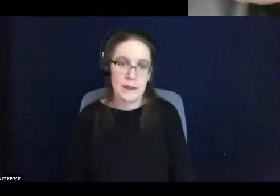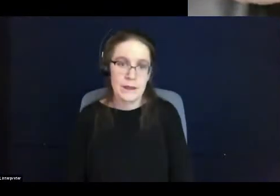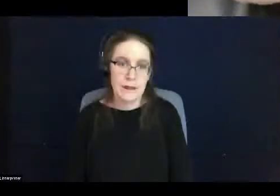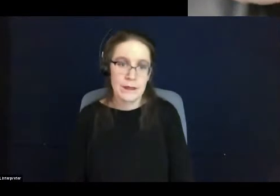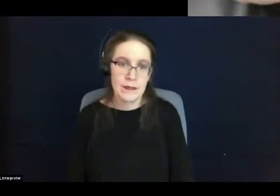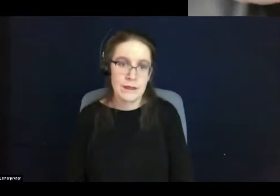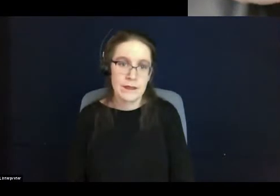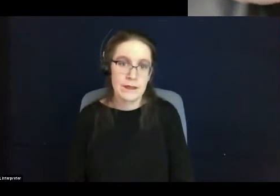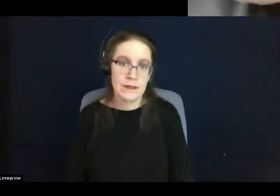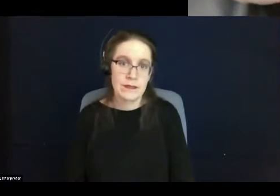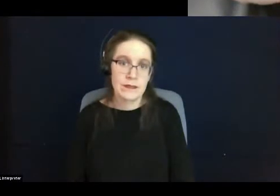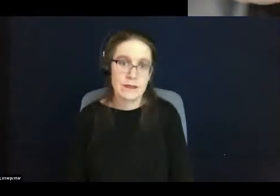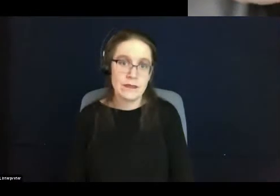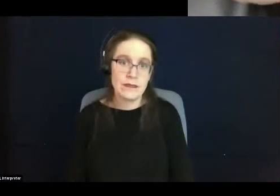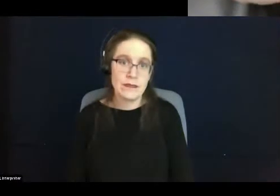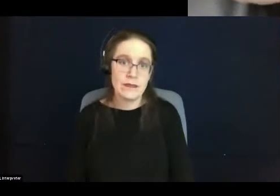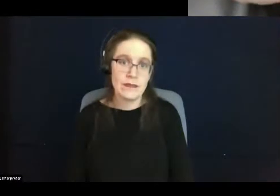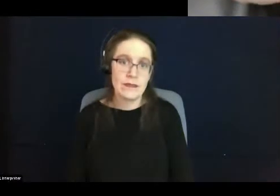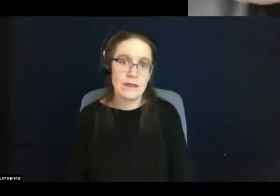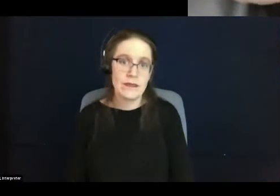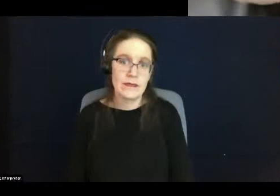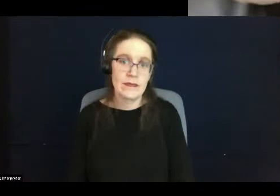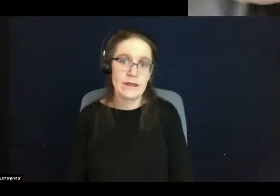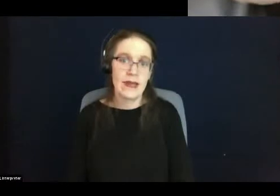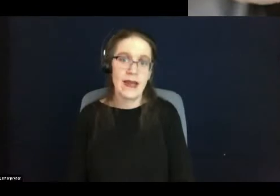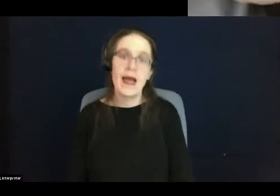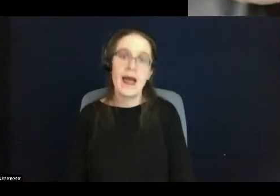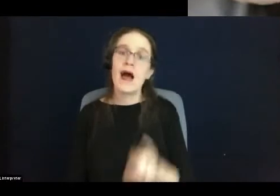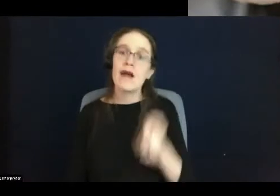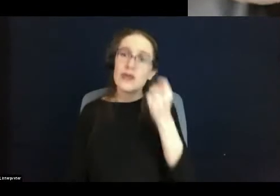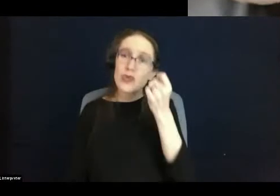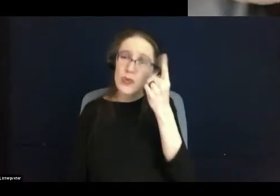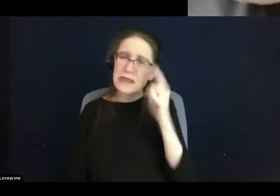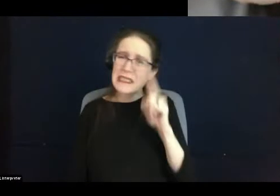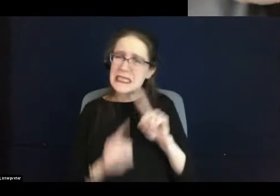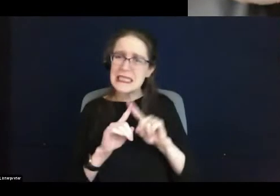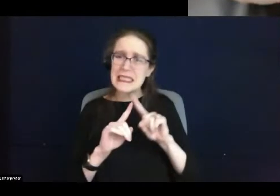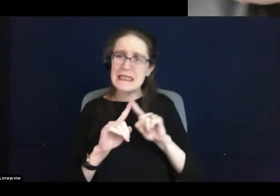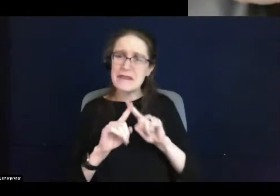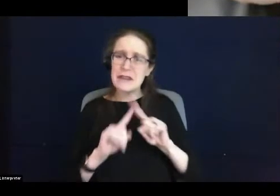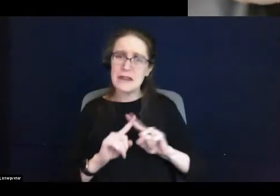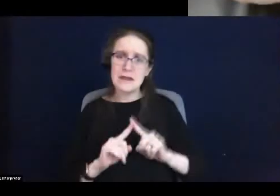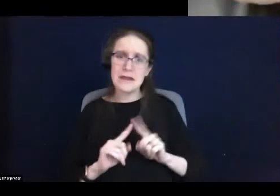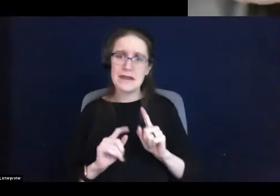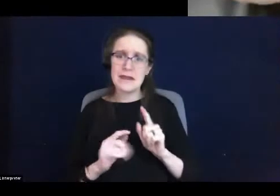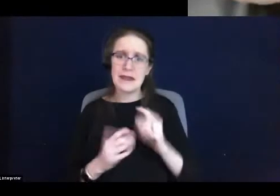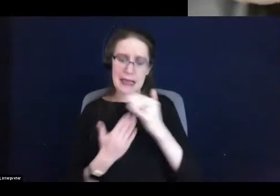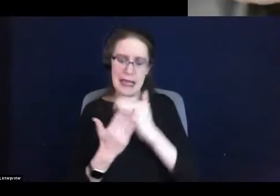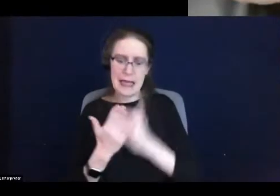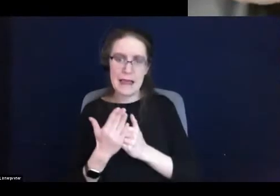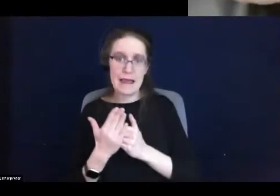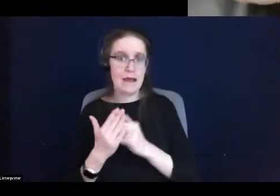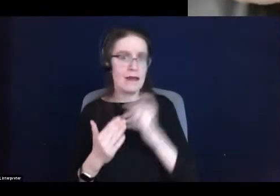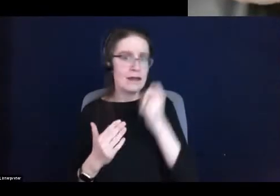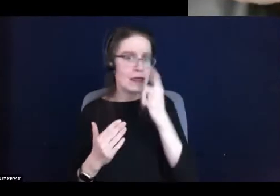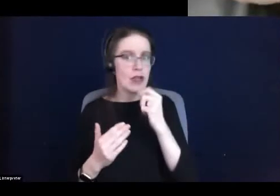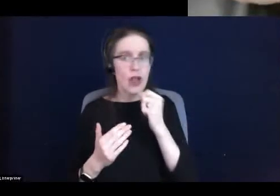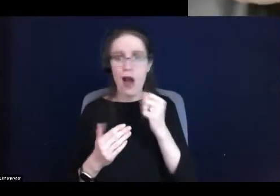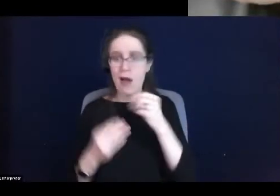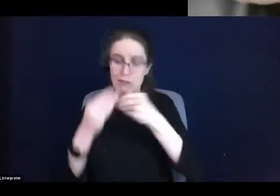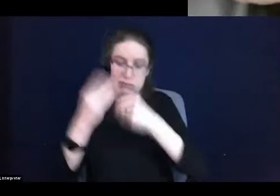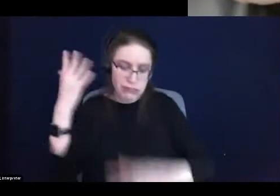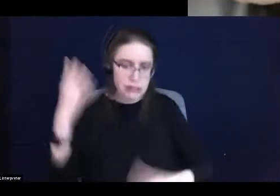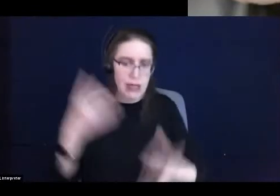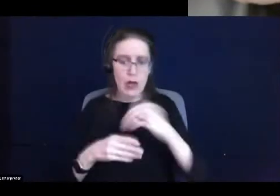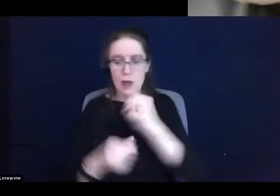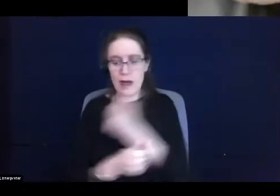So this isn't a comprehensive list, and it is going to be different for every survivor, but this could be a starting place for survivors who want to form their own safety